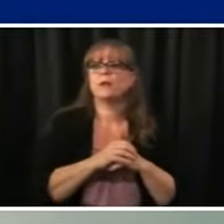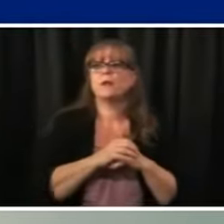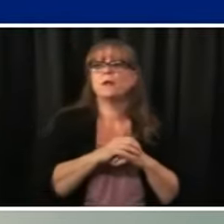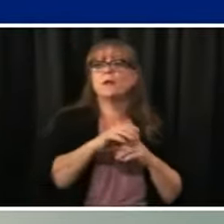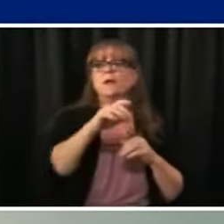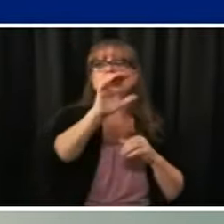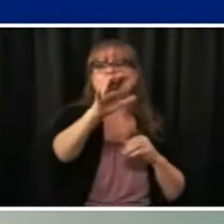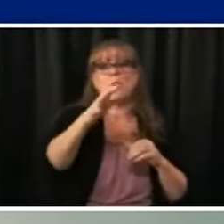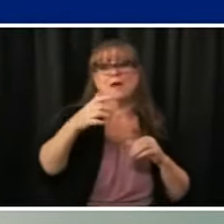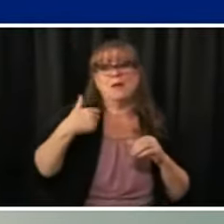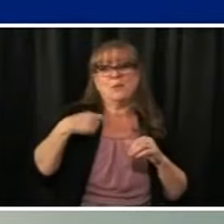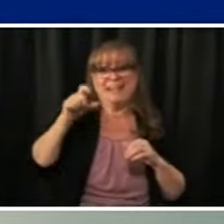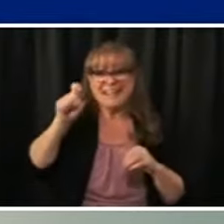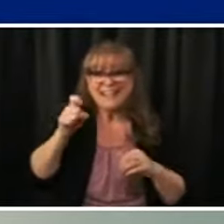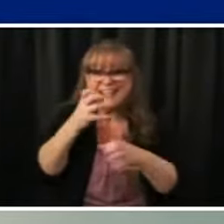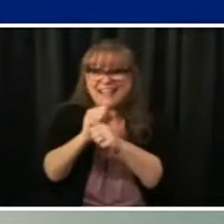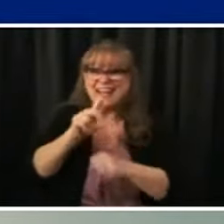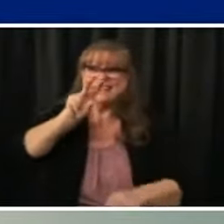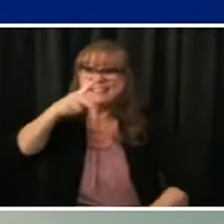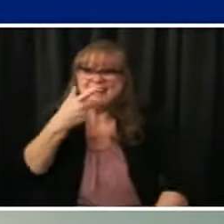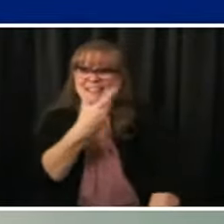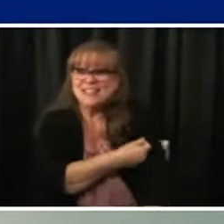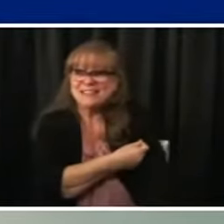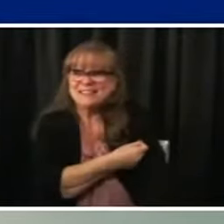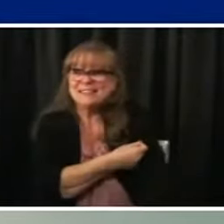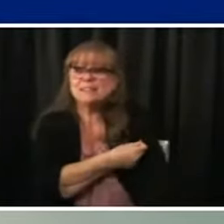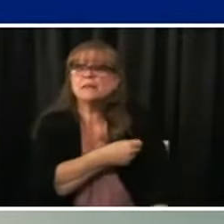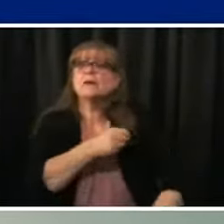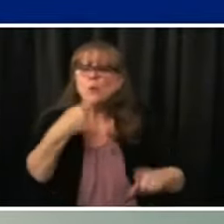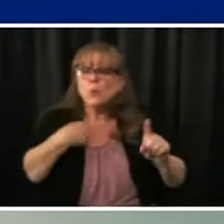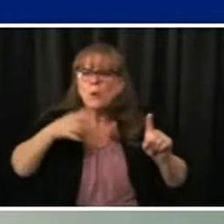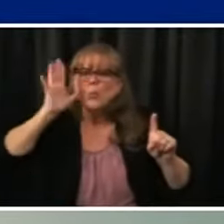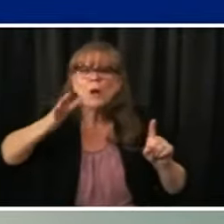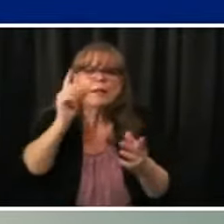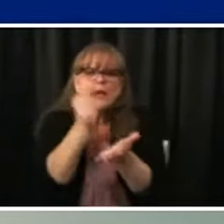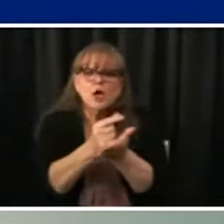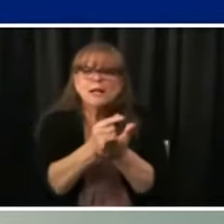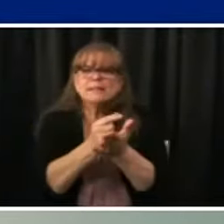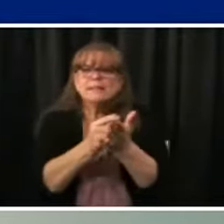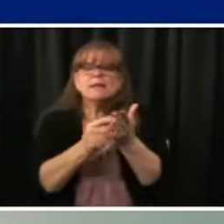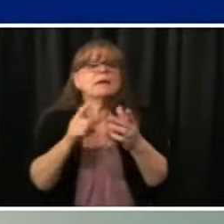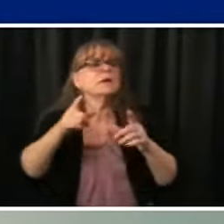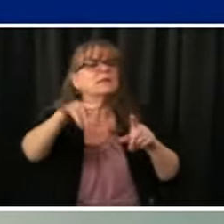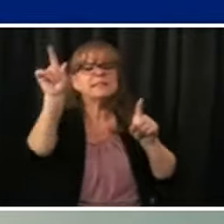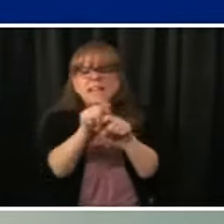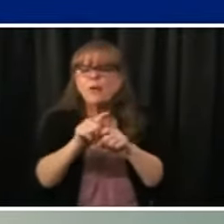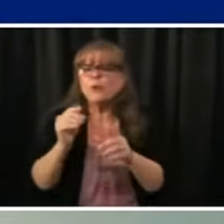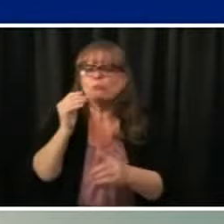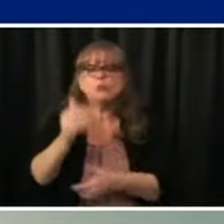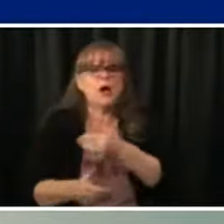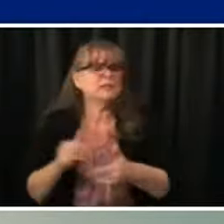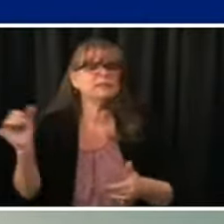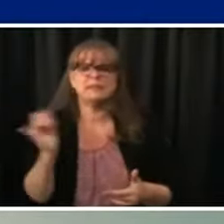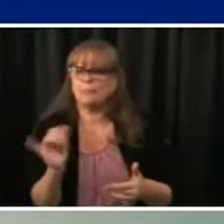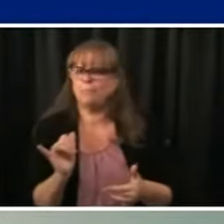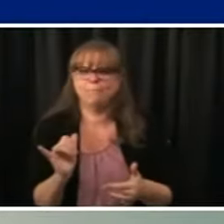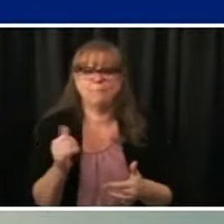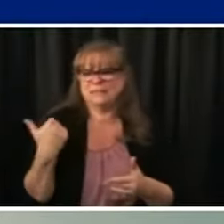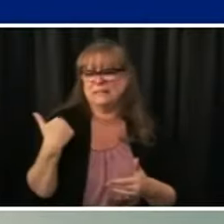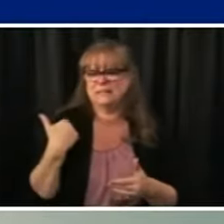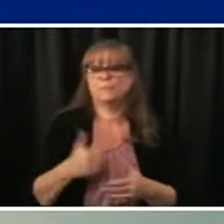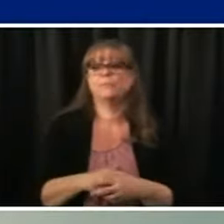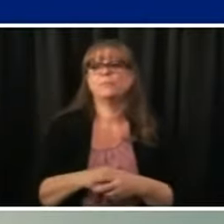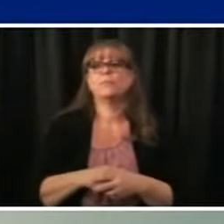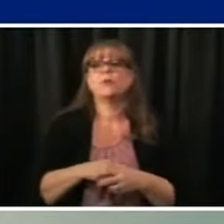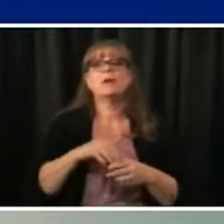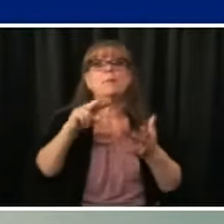second doses. And we had to do the same process like when we started. Now they need to